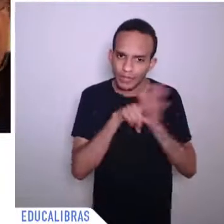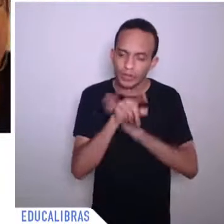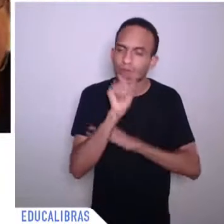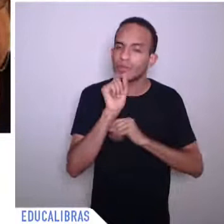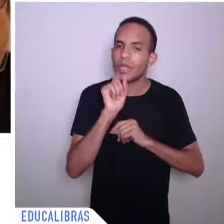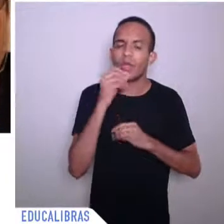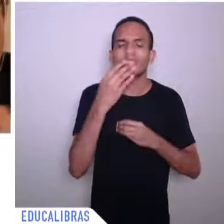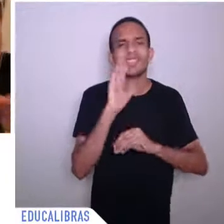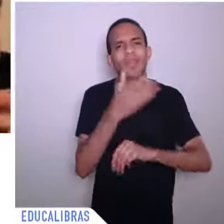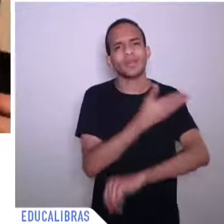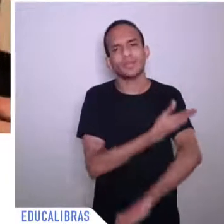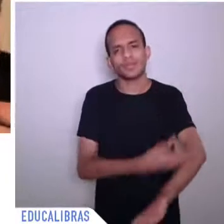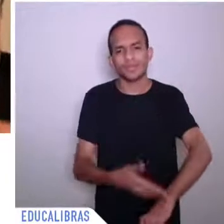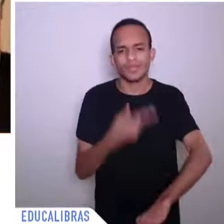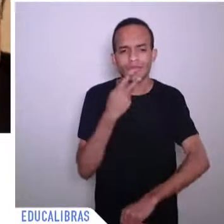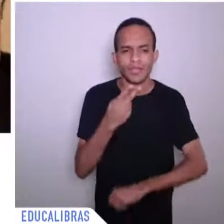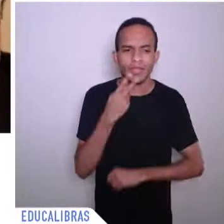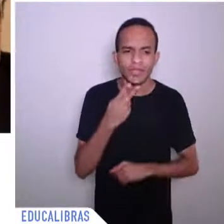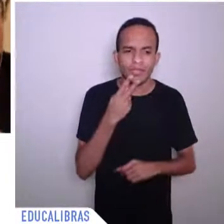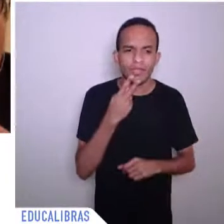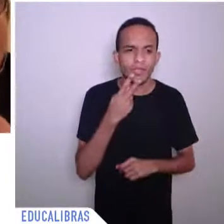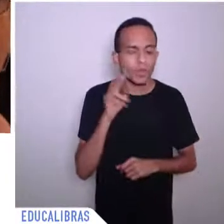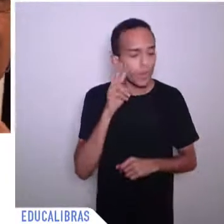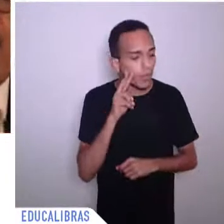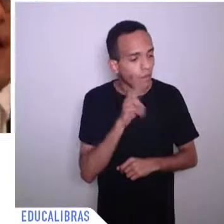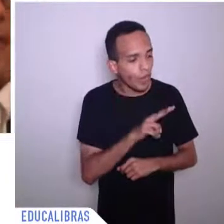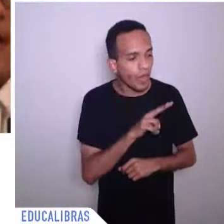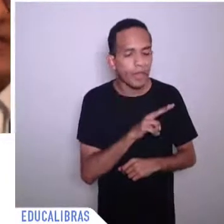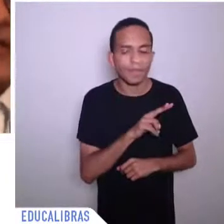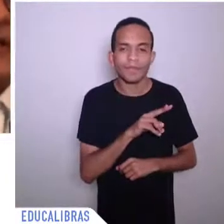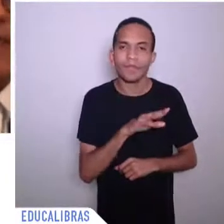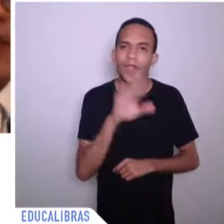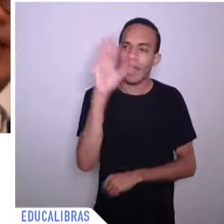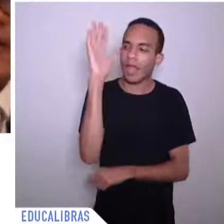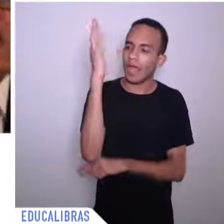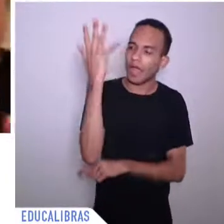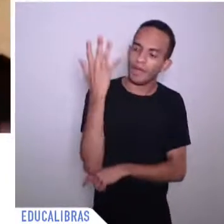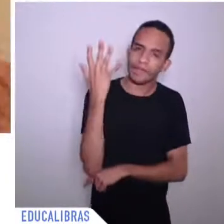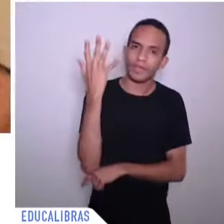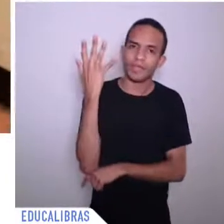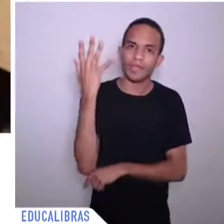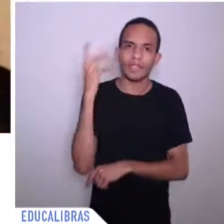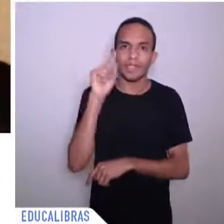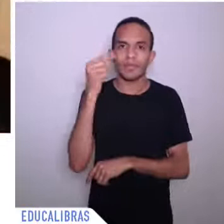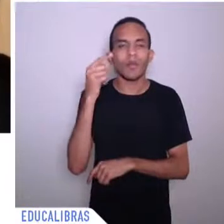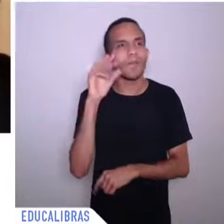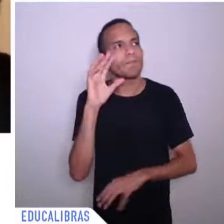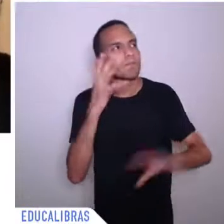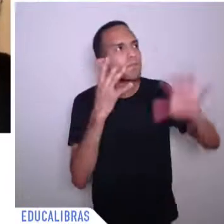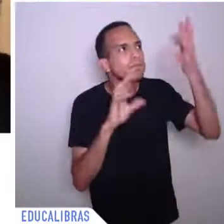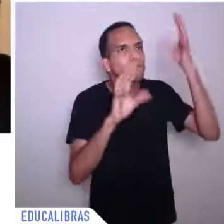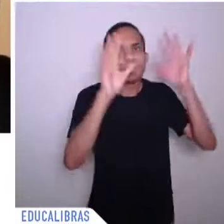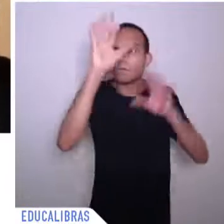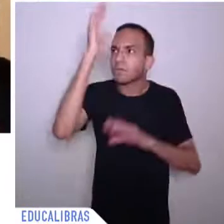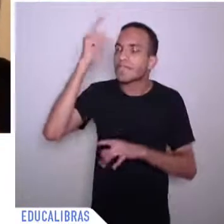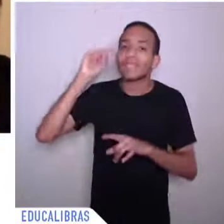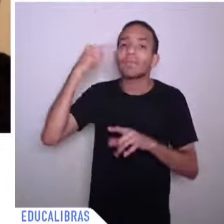question, as we say, I want to look to the